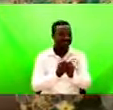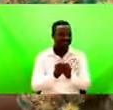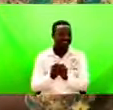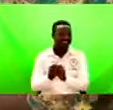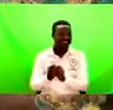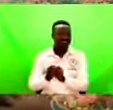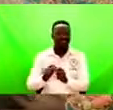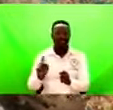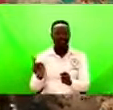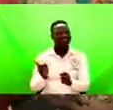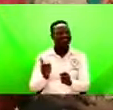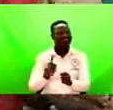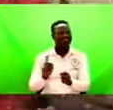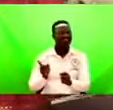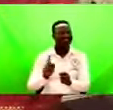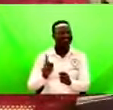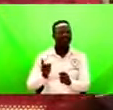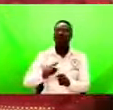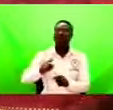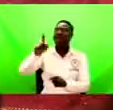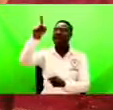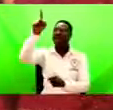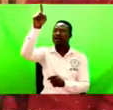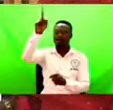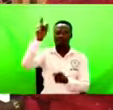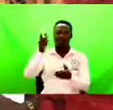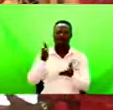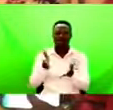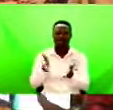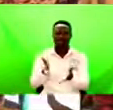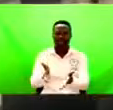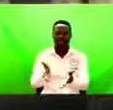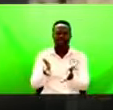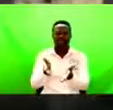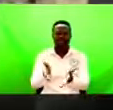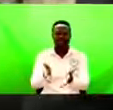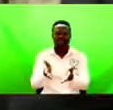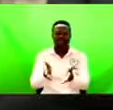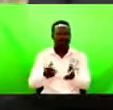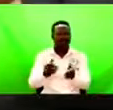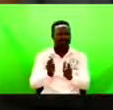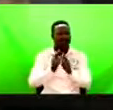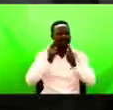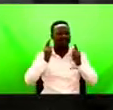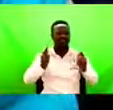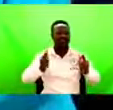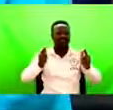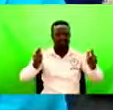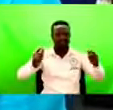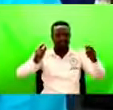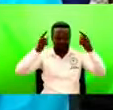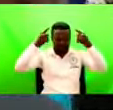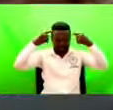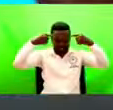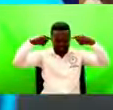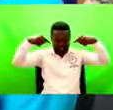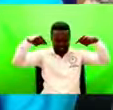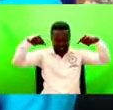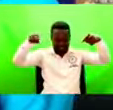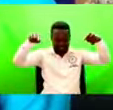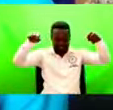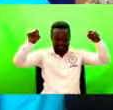together. Oh, and wherever you be, new hearts will be